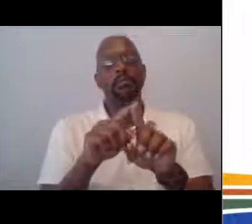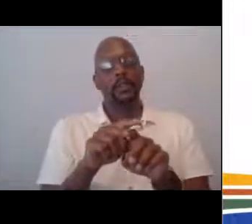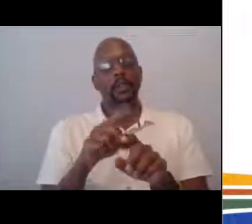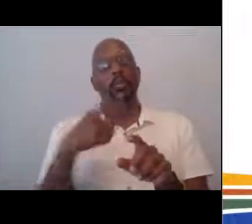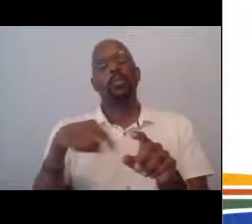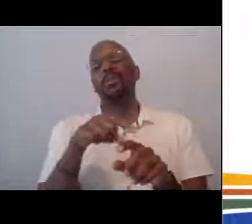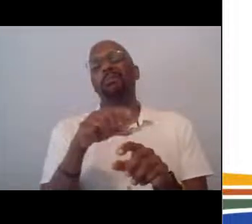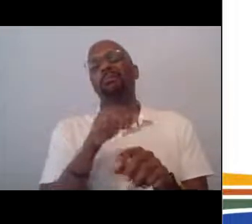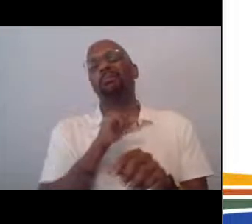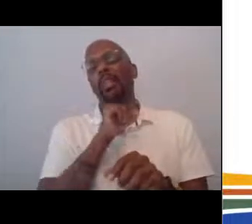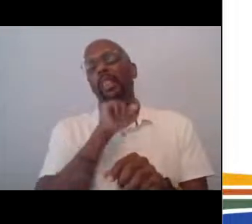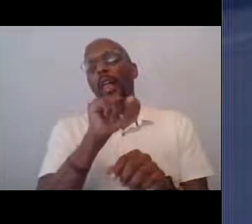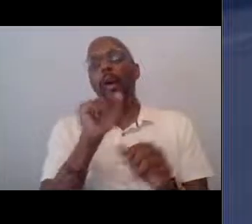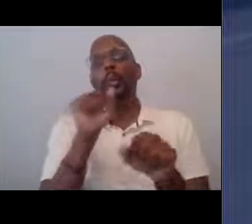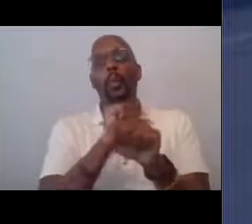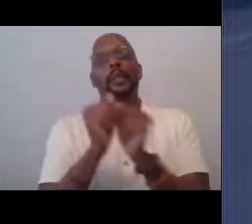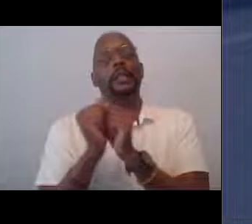we keep doing it.